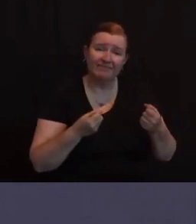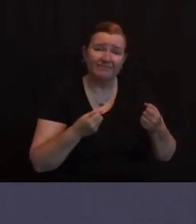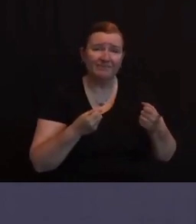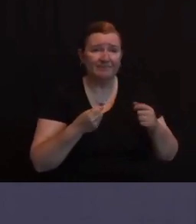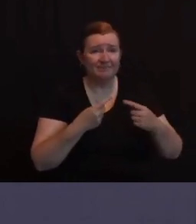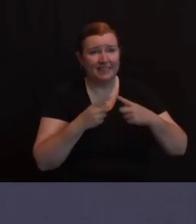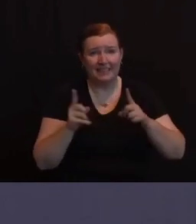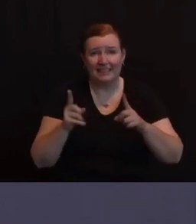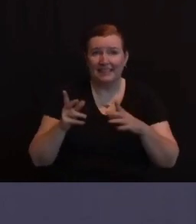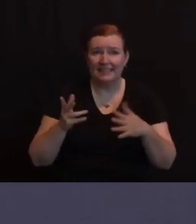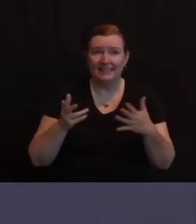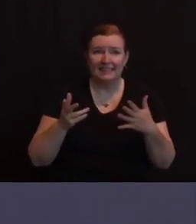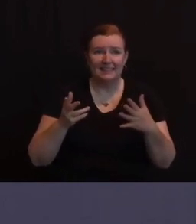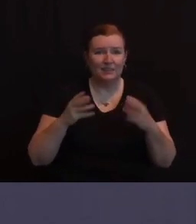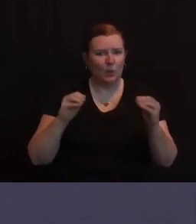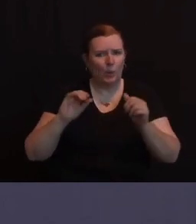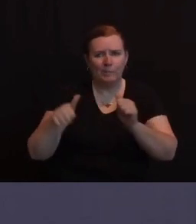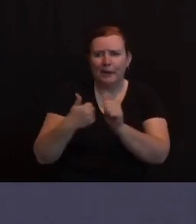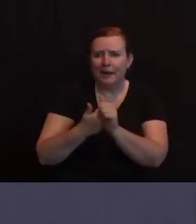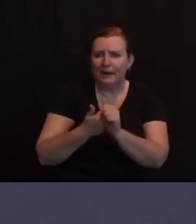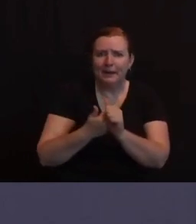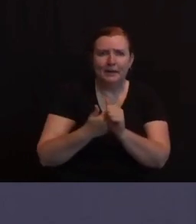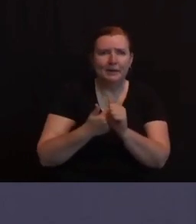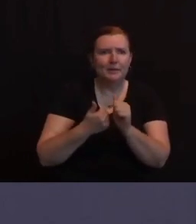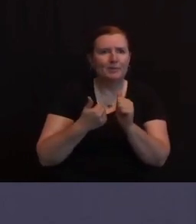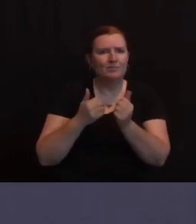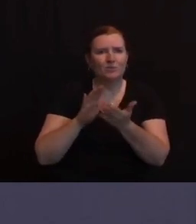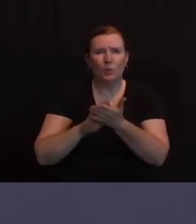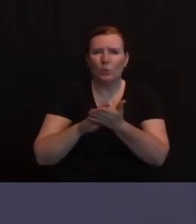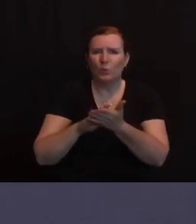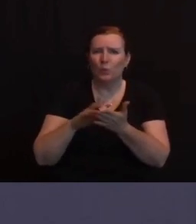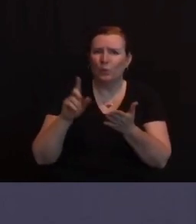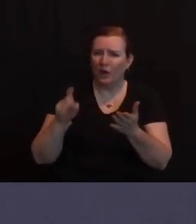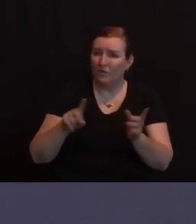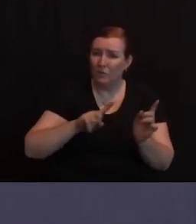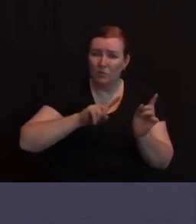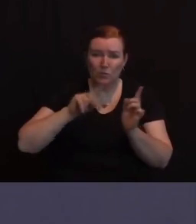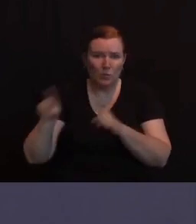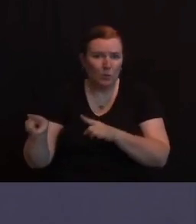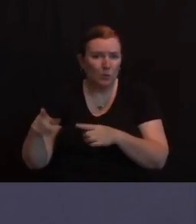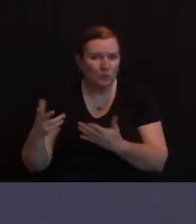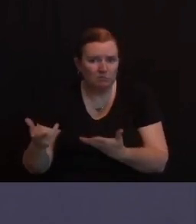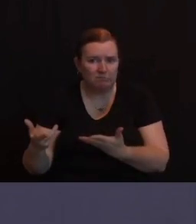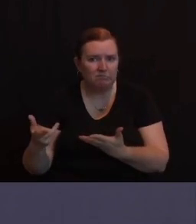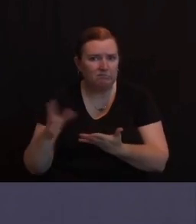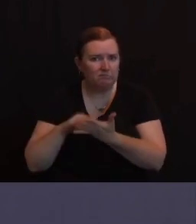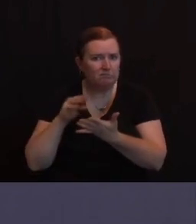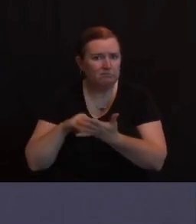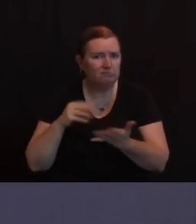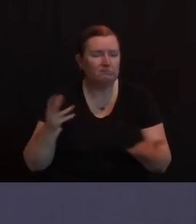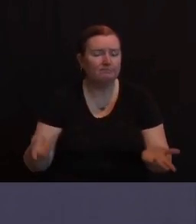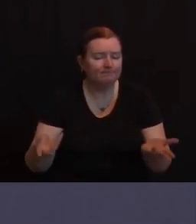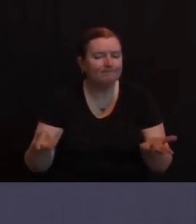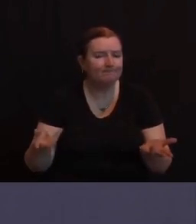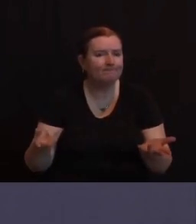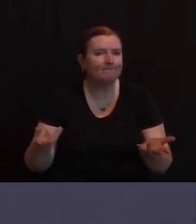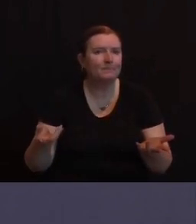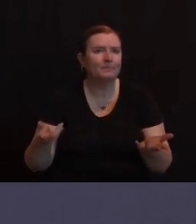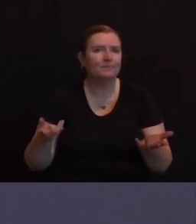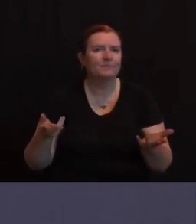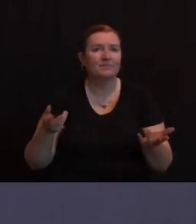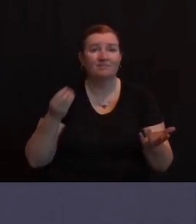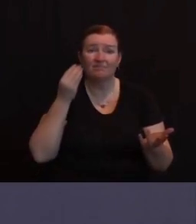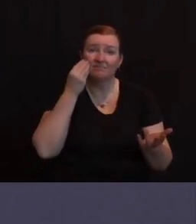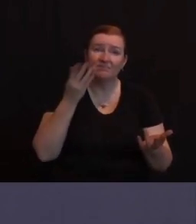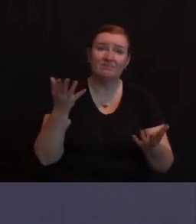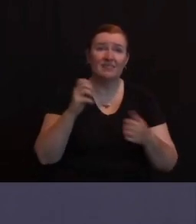real plan B. And so we just have to keep that in mind. And again, this is not a normal school year. And